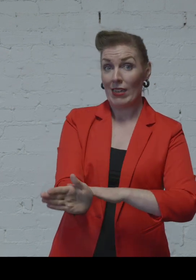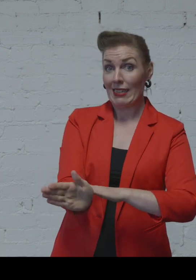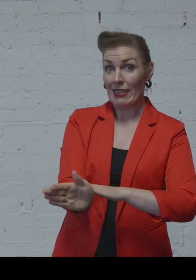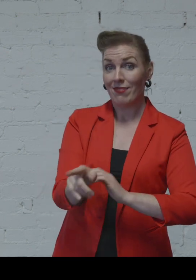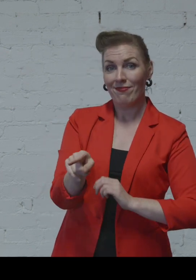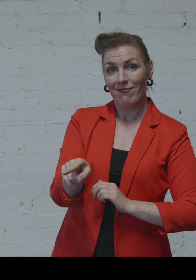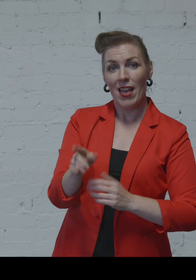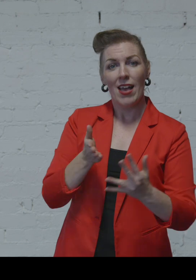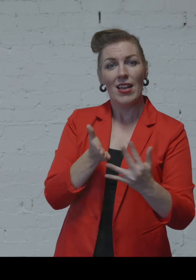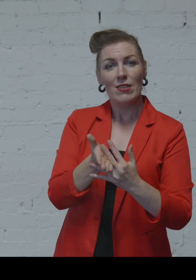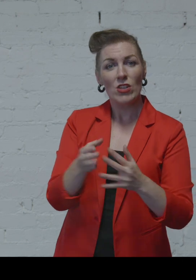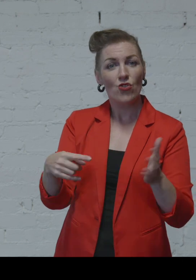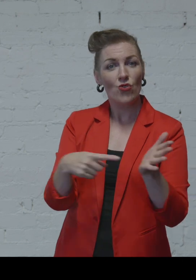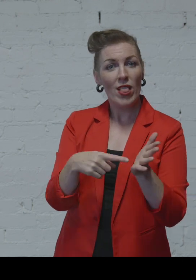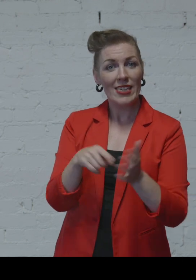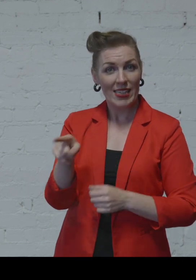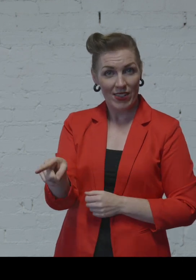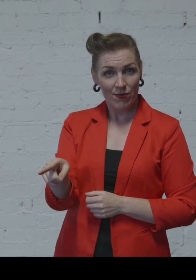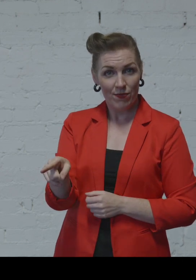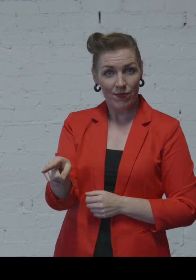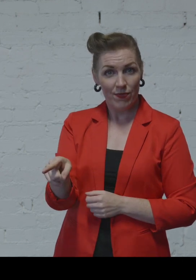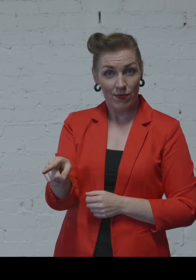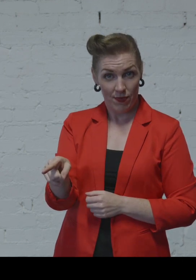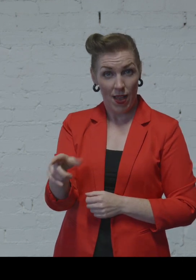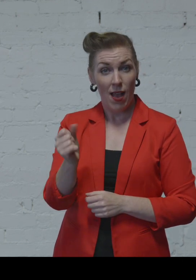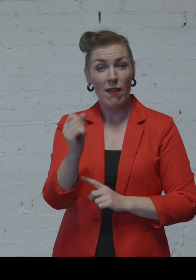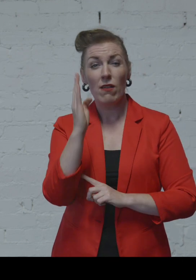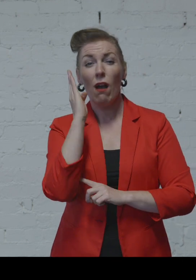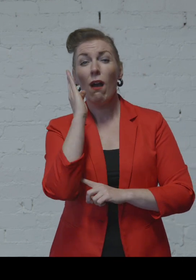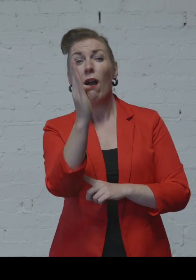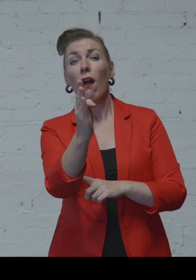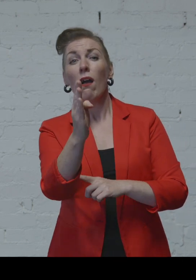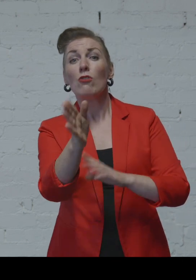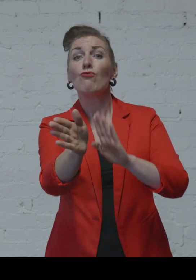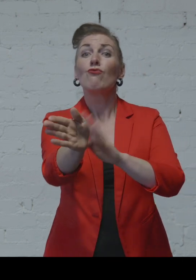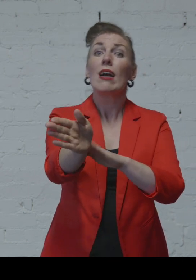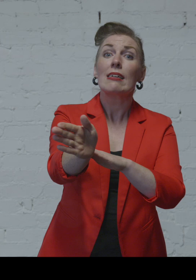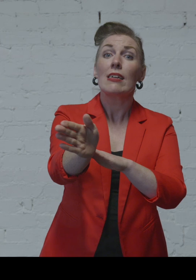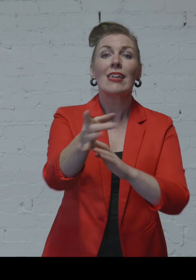To your right is an accessible toilet, and further on to the right is a kitchen area.